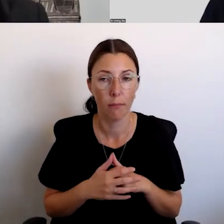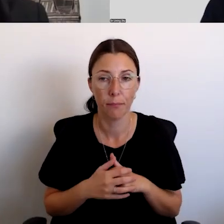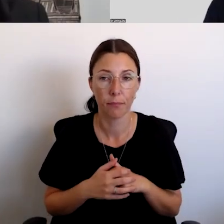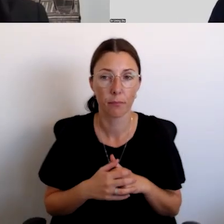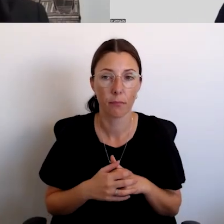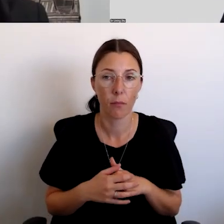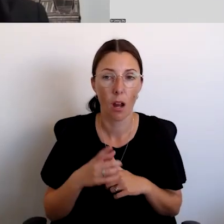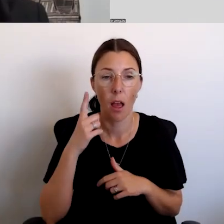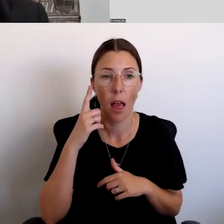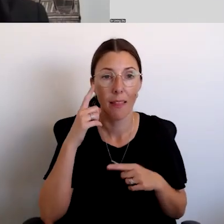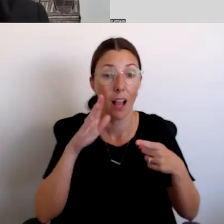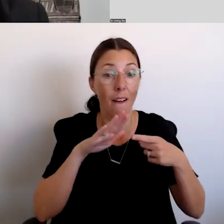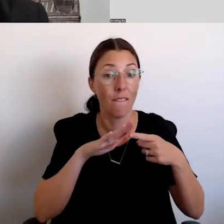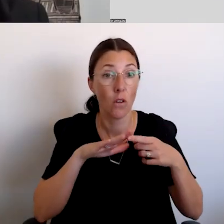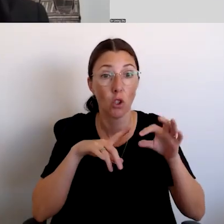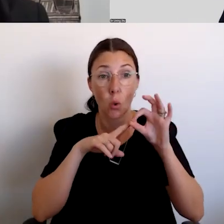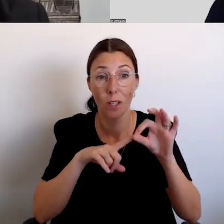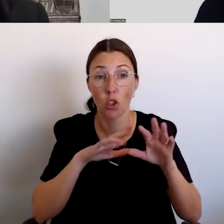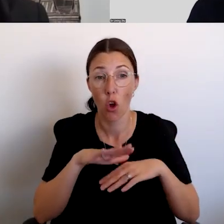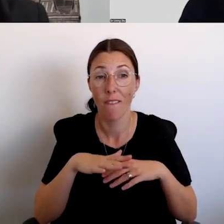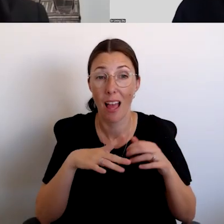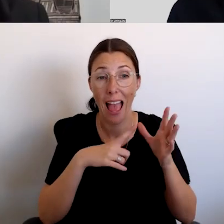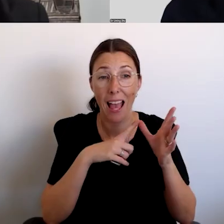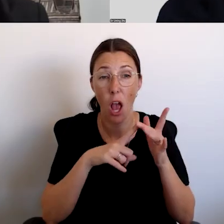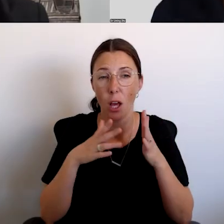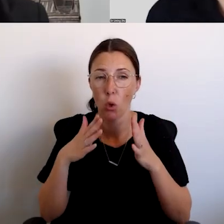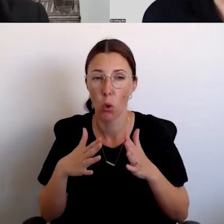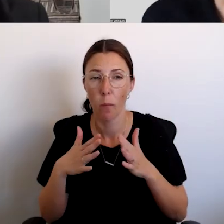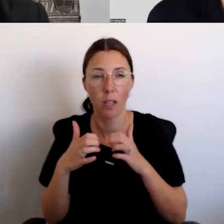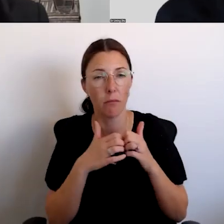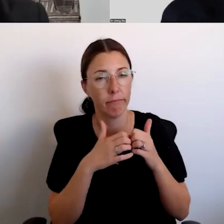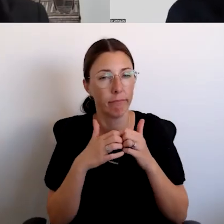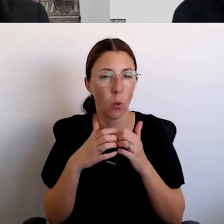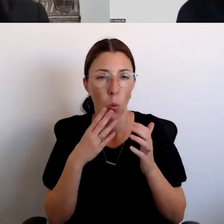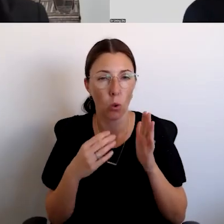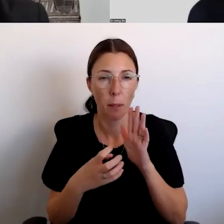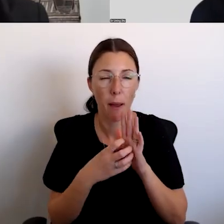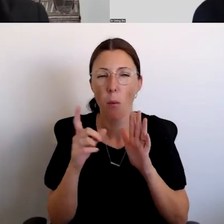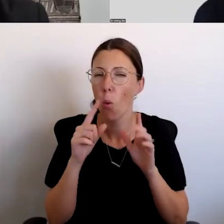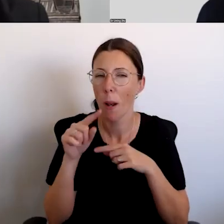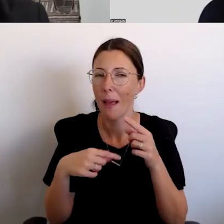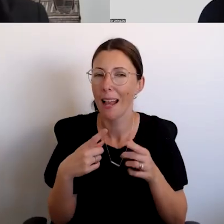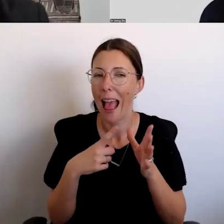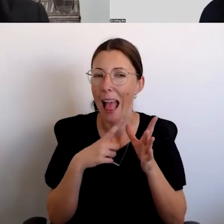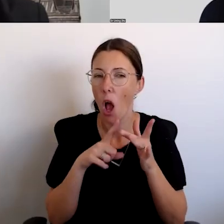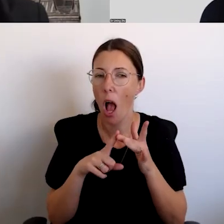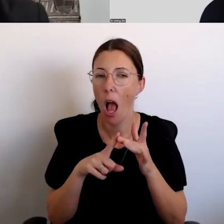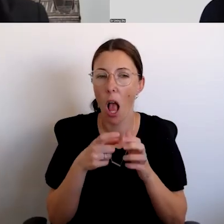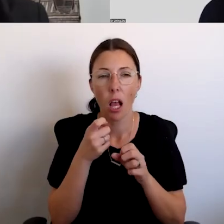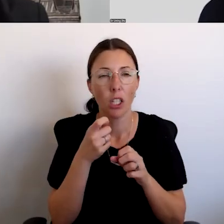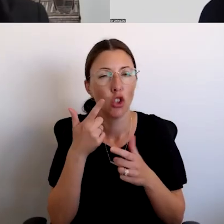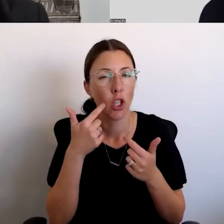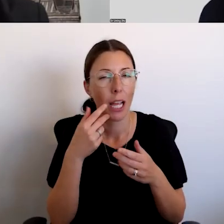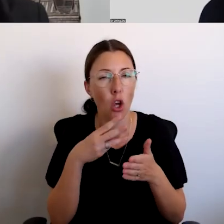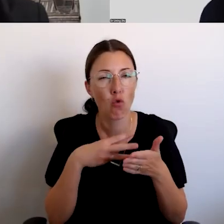the first question when we do AI watermarking and labeling is, what about AI grammar checking? I think it's okay to use AI to check your